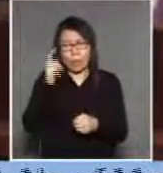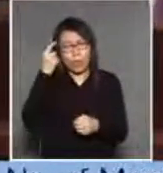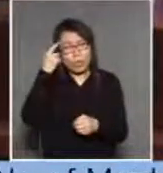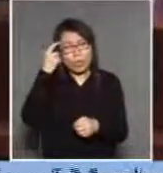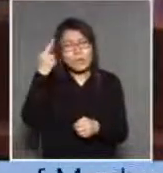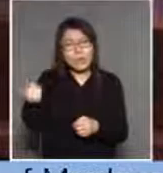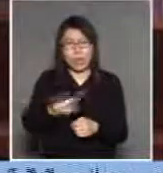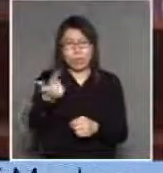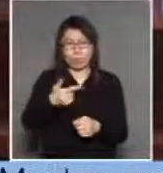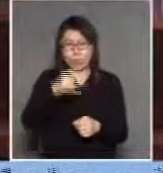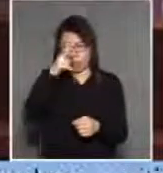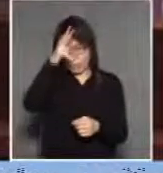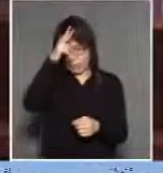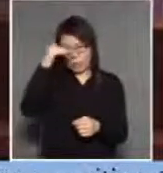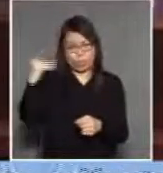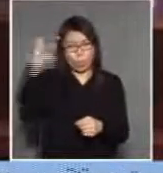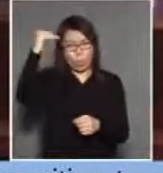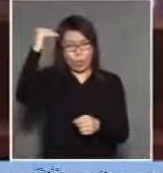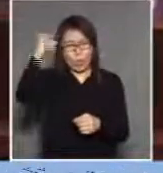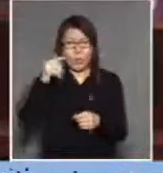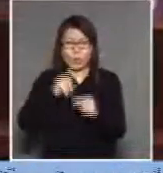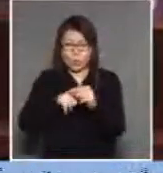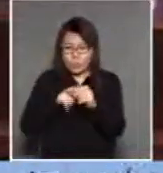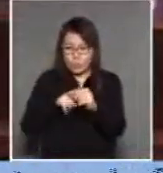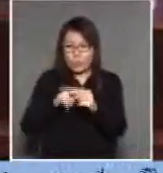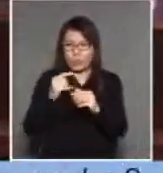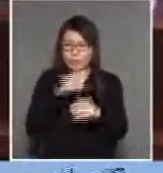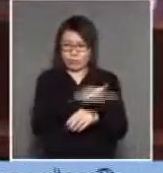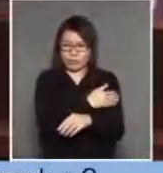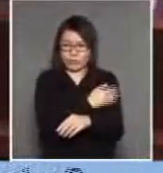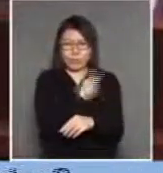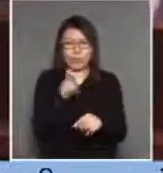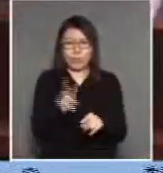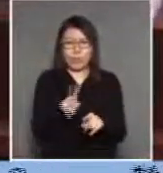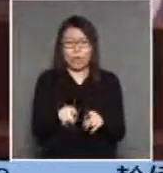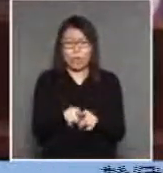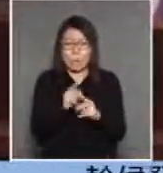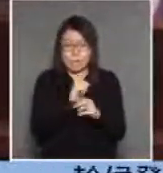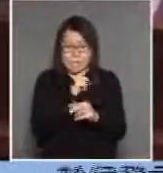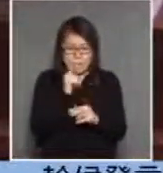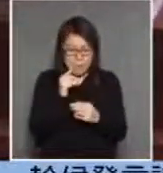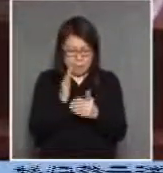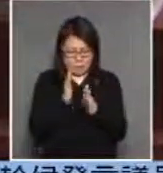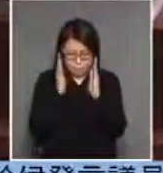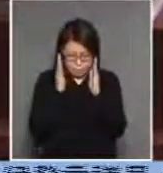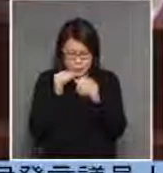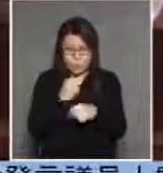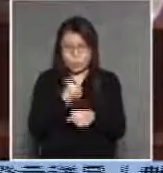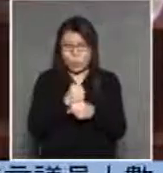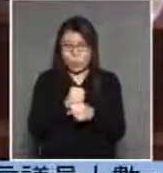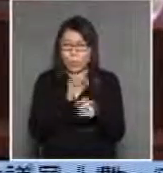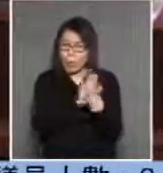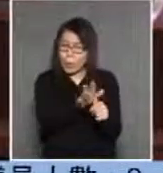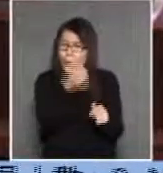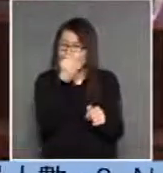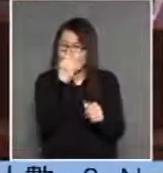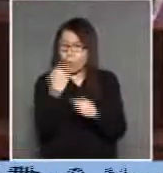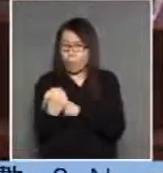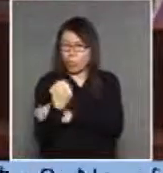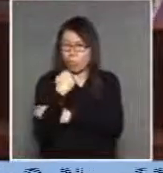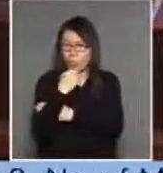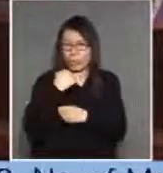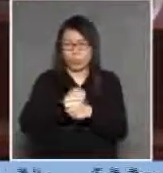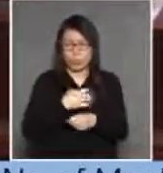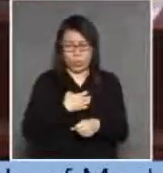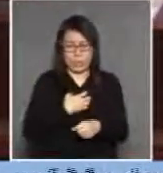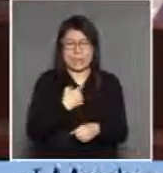of the government, but as far as the senior officials, middle-level officials, I know they are